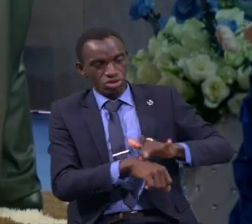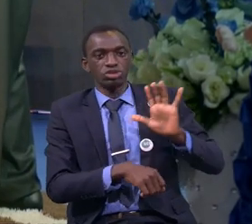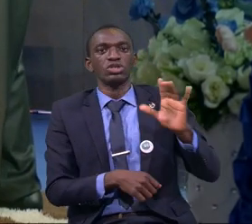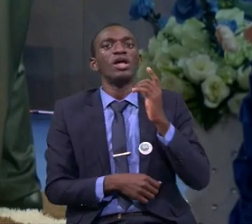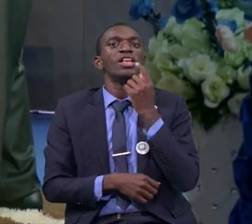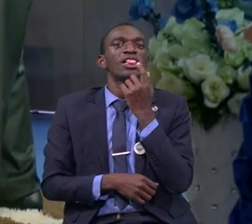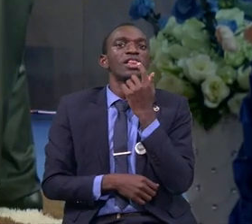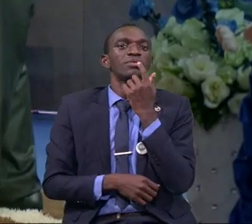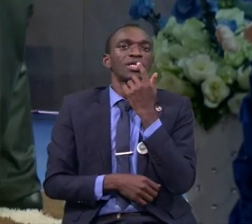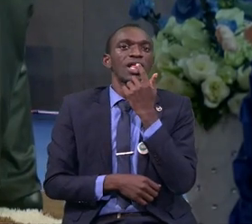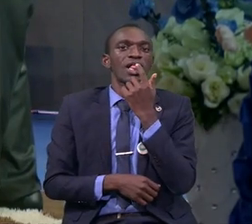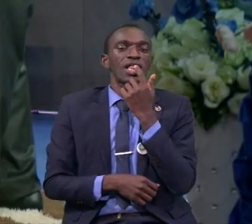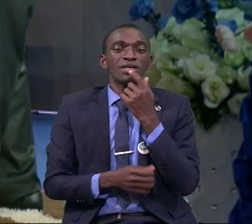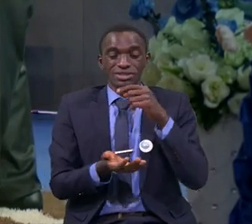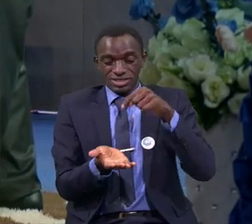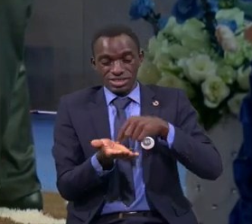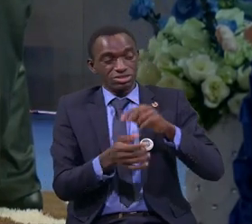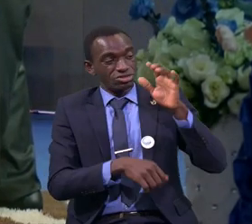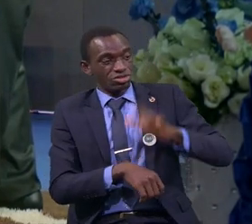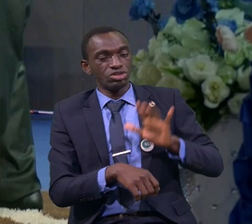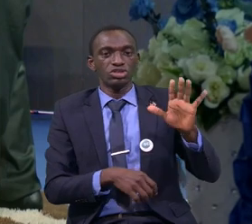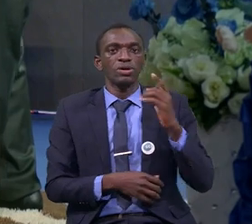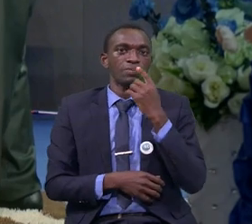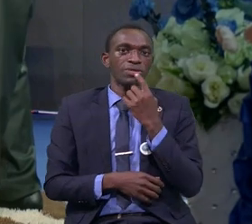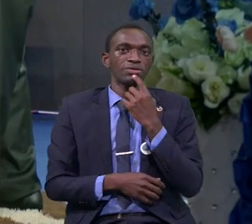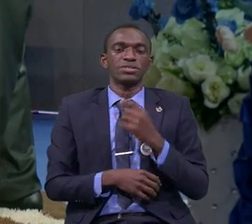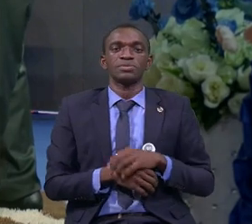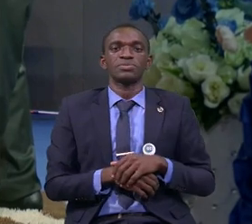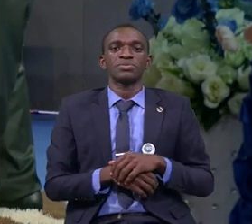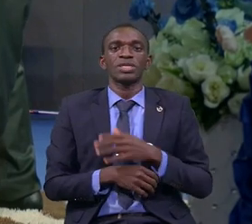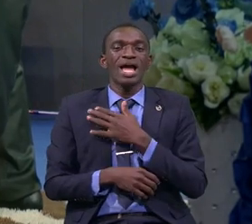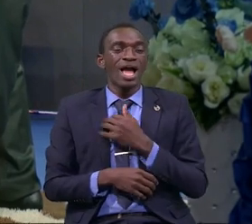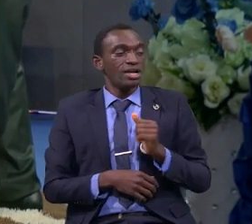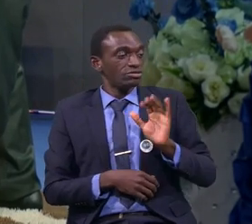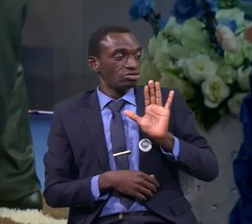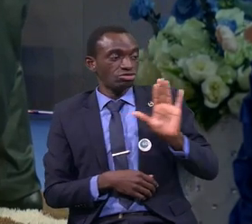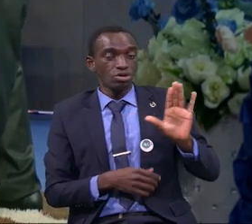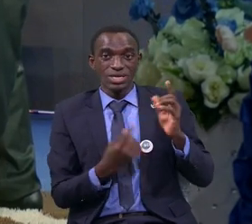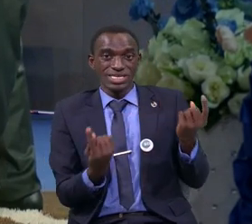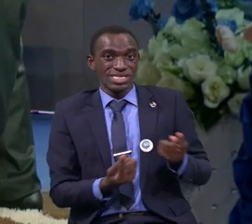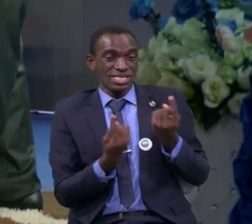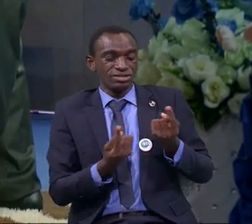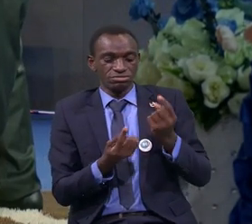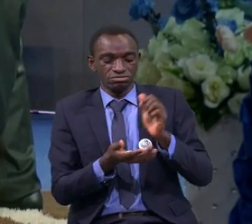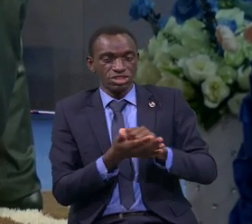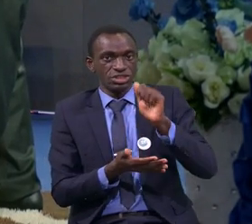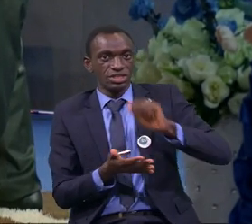This has touched thy lips, and thine iniquity is taken away,